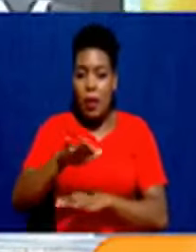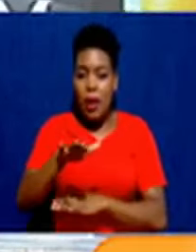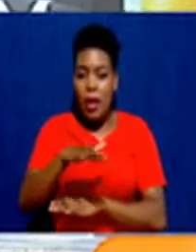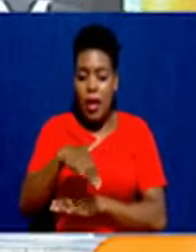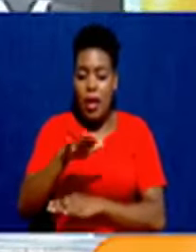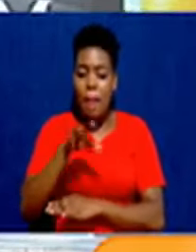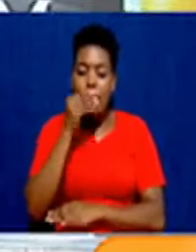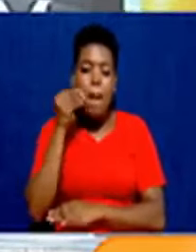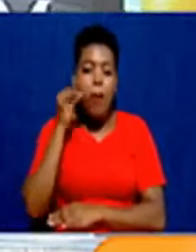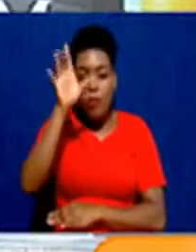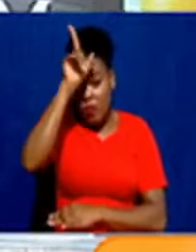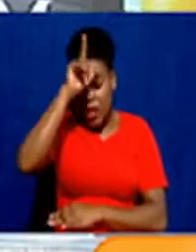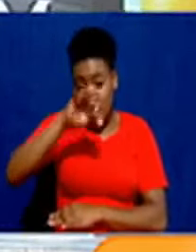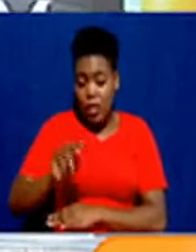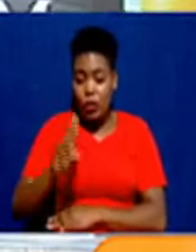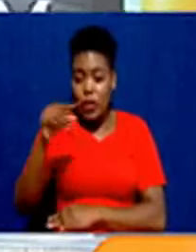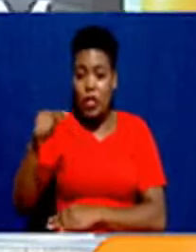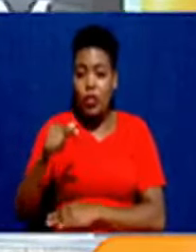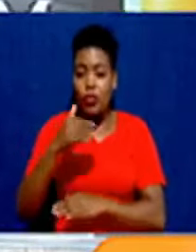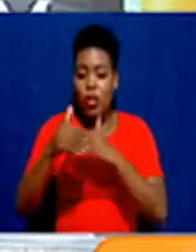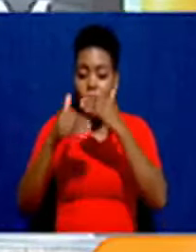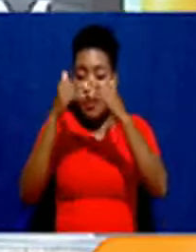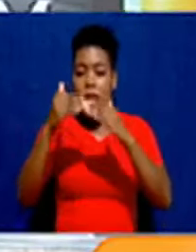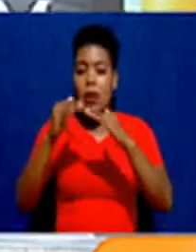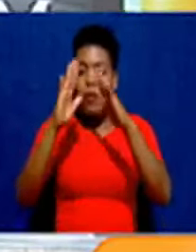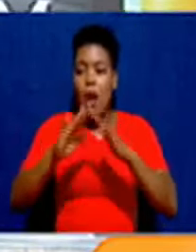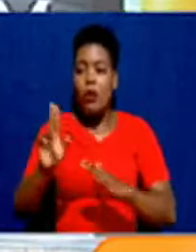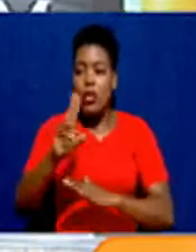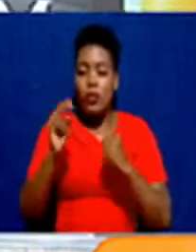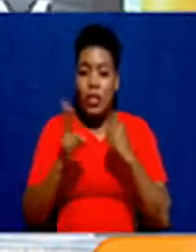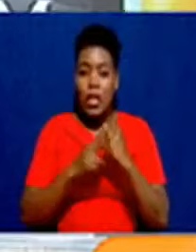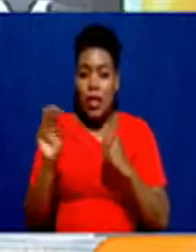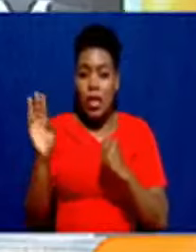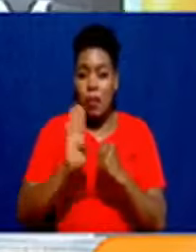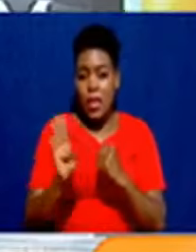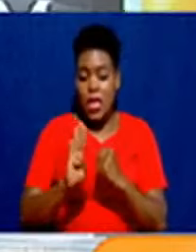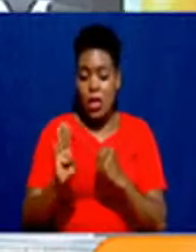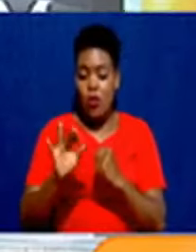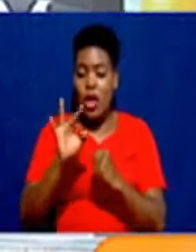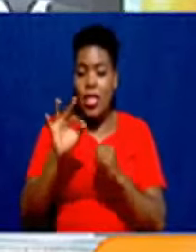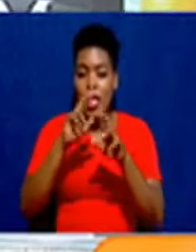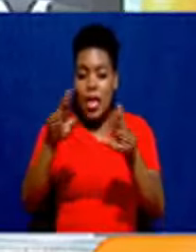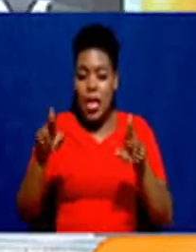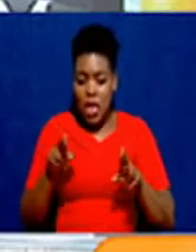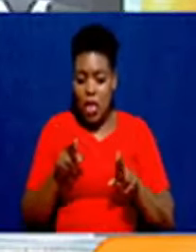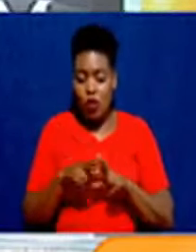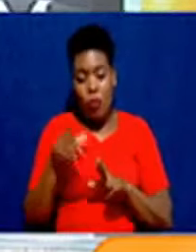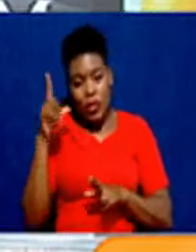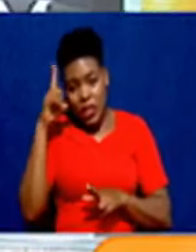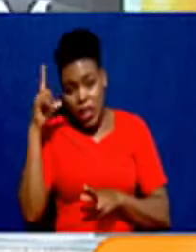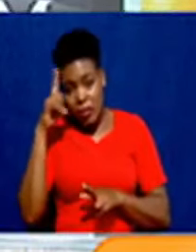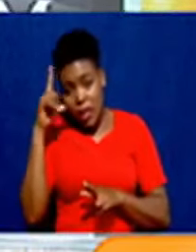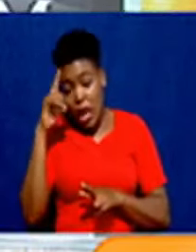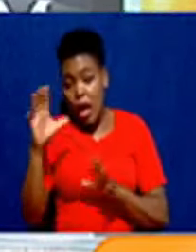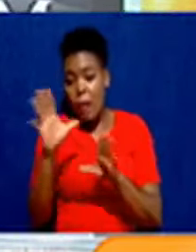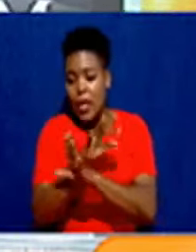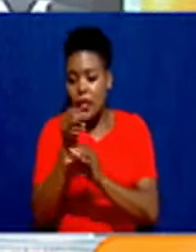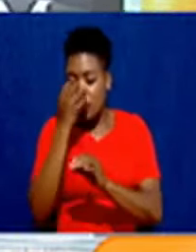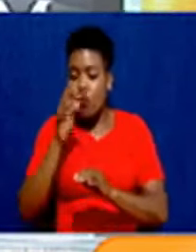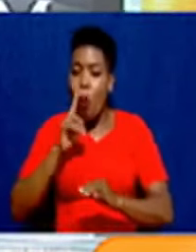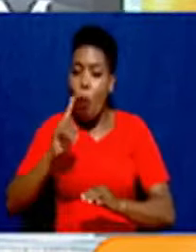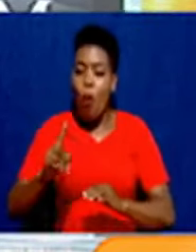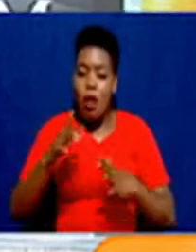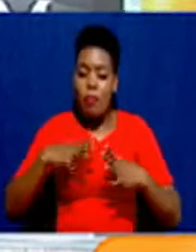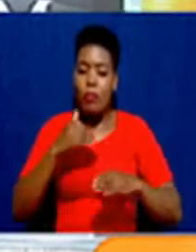Gishu County. The construction of the 7 million shillings three-bedroomed house came following a directive by President William